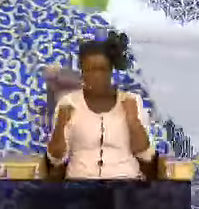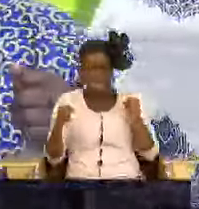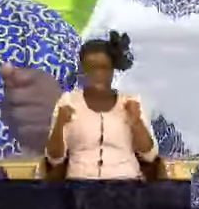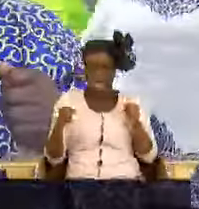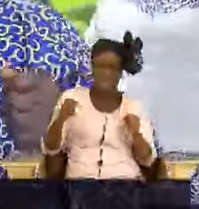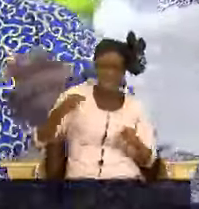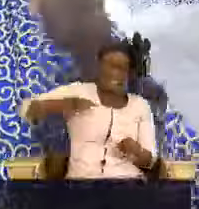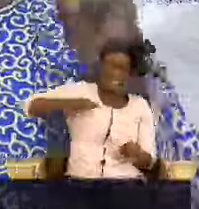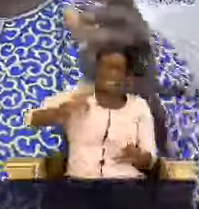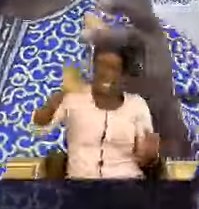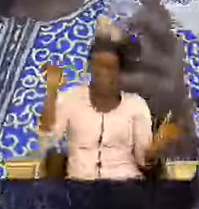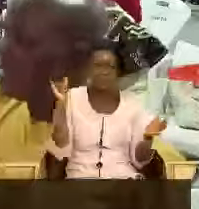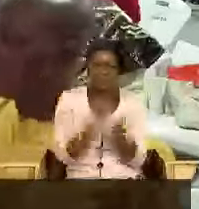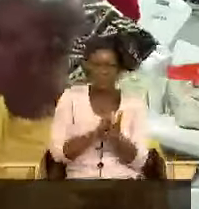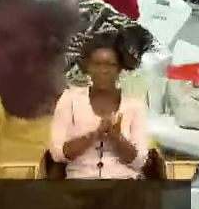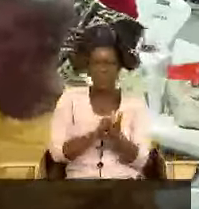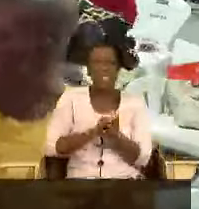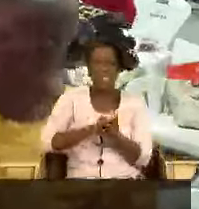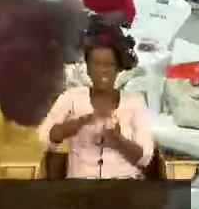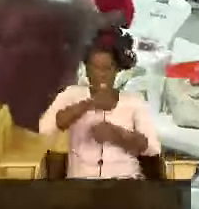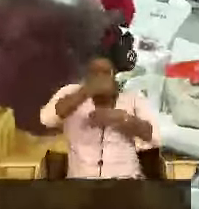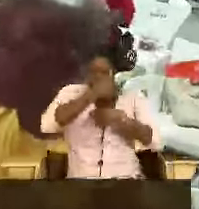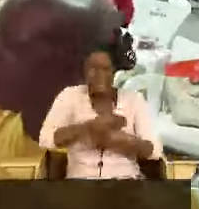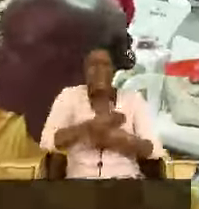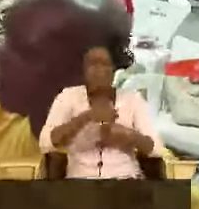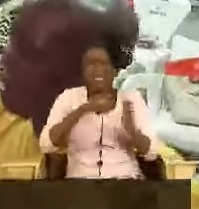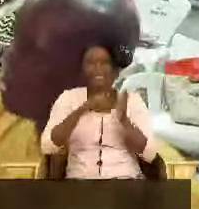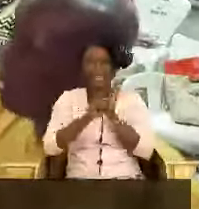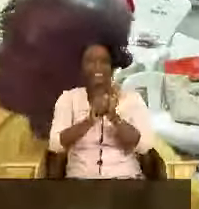to hinder my testimony today